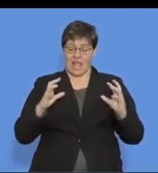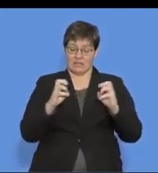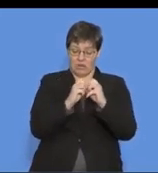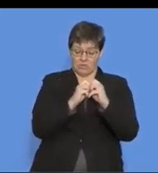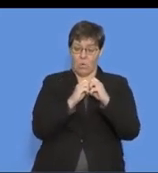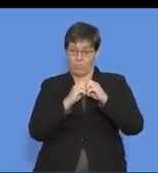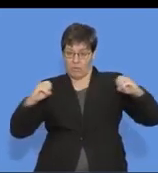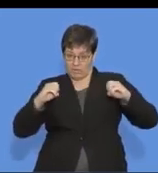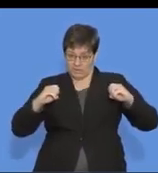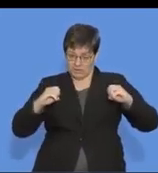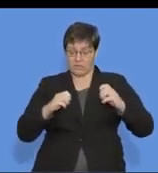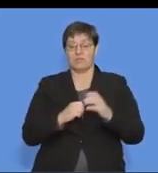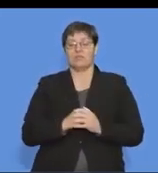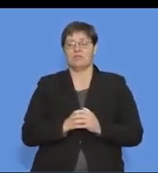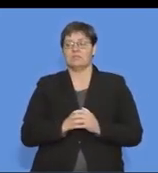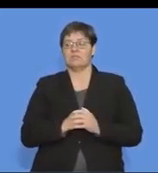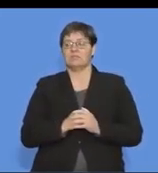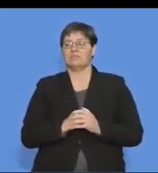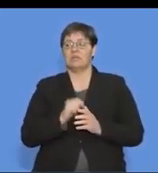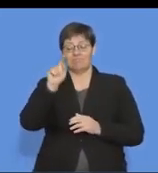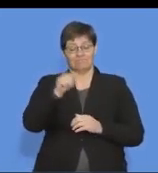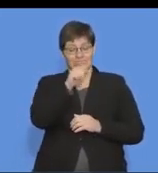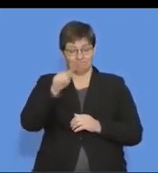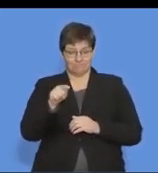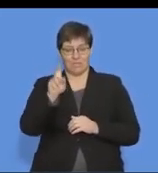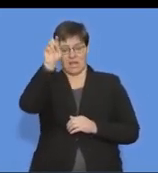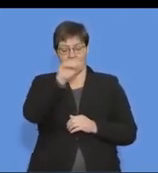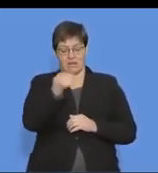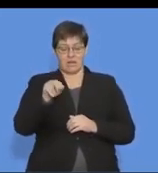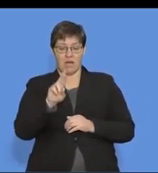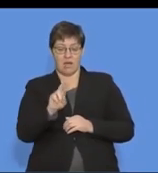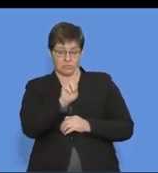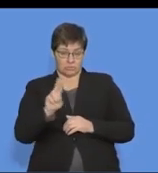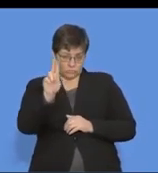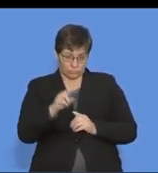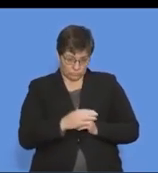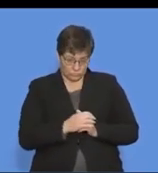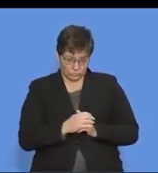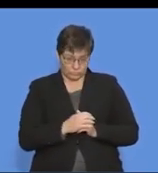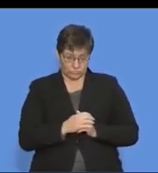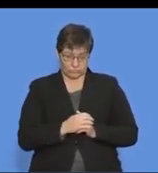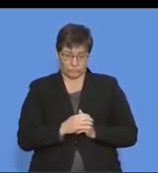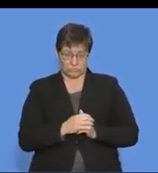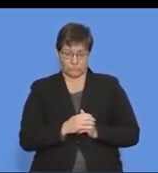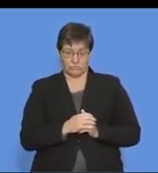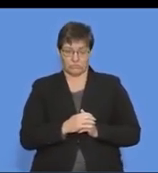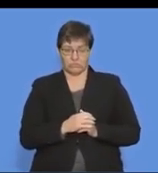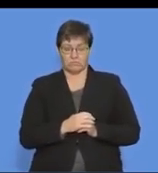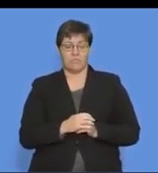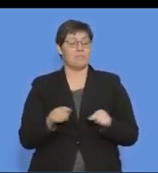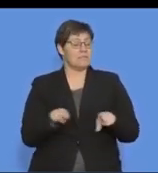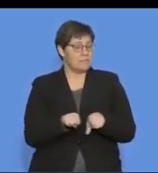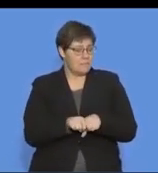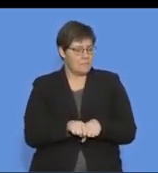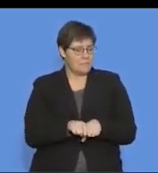right, is inversely proportional to the square of the distance between the charges, right? But also,